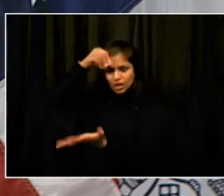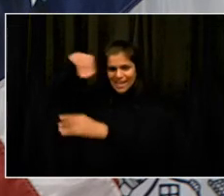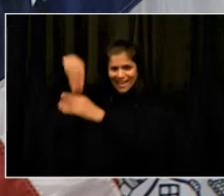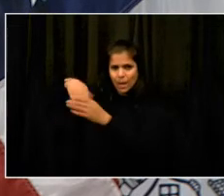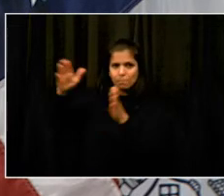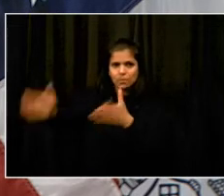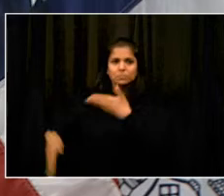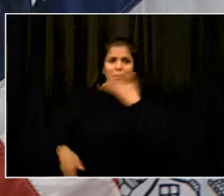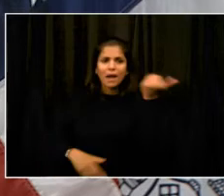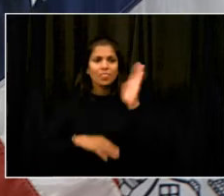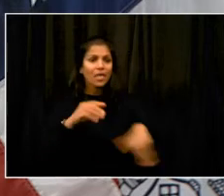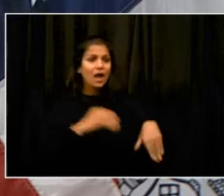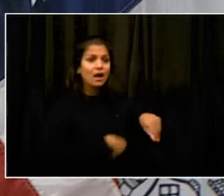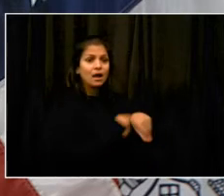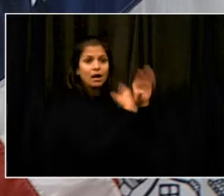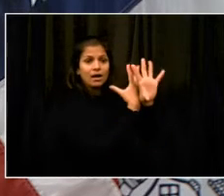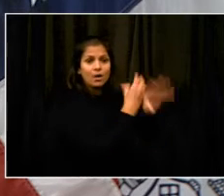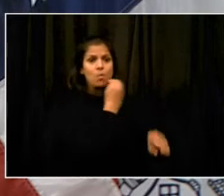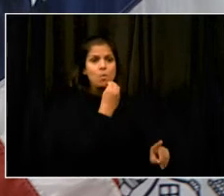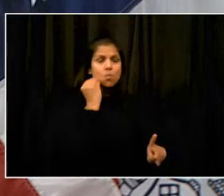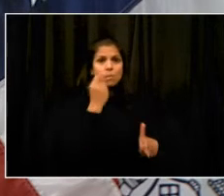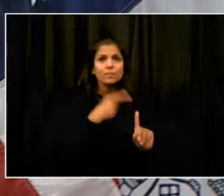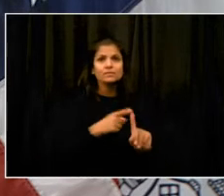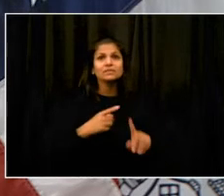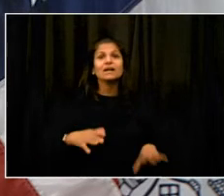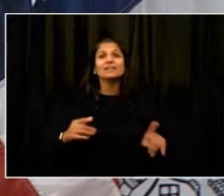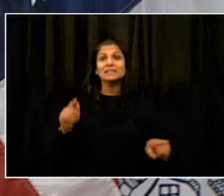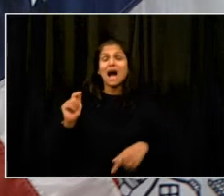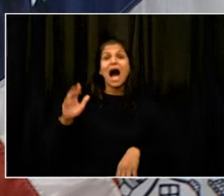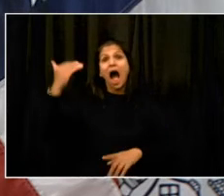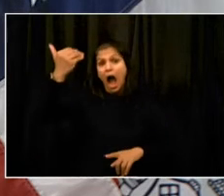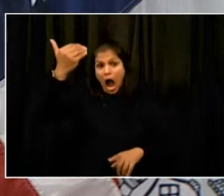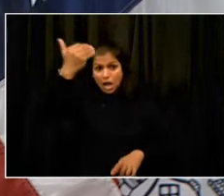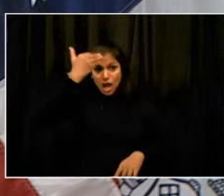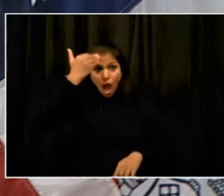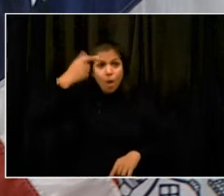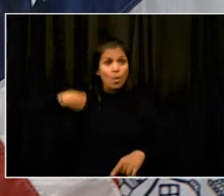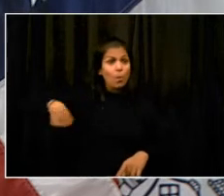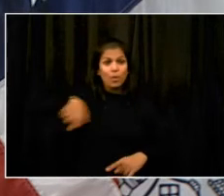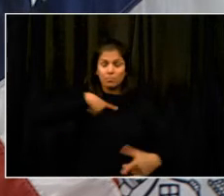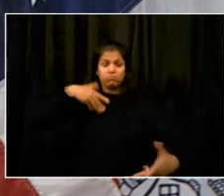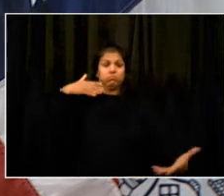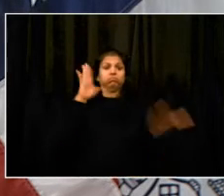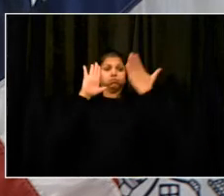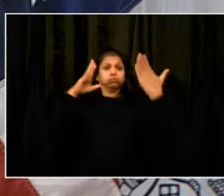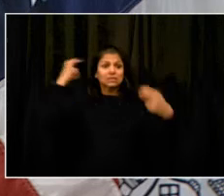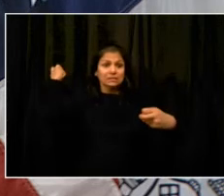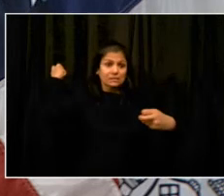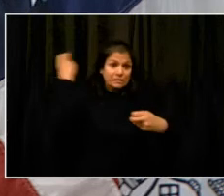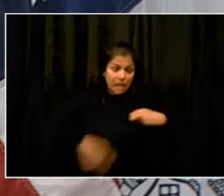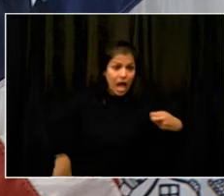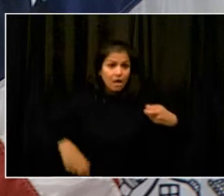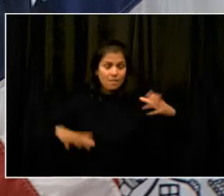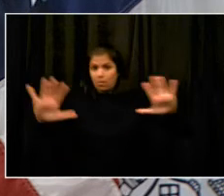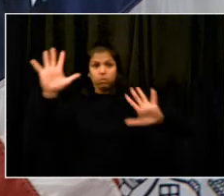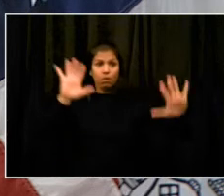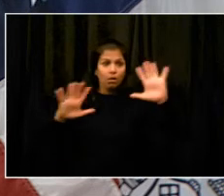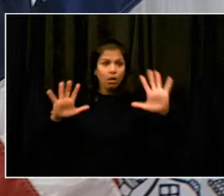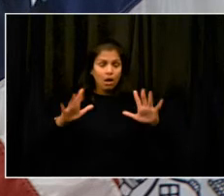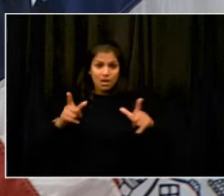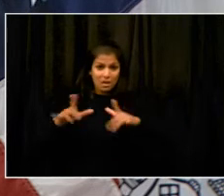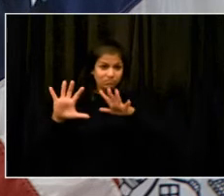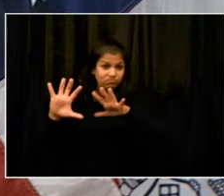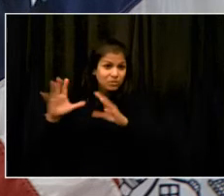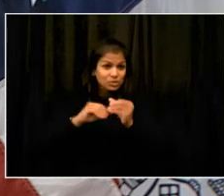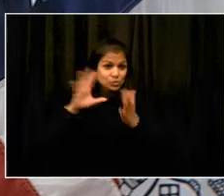if everyone was in school. But we're going to provide the best possible education in person for those who